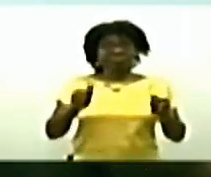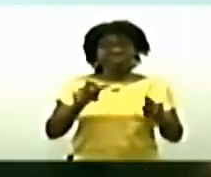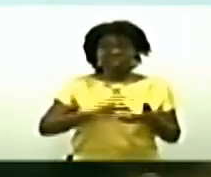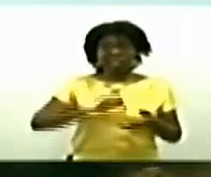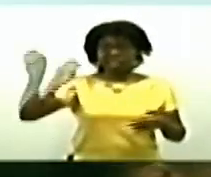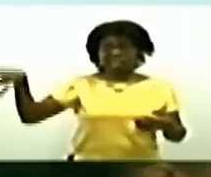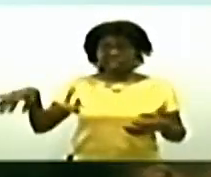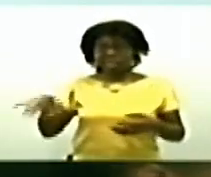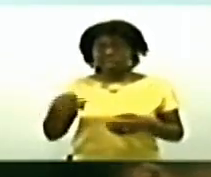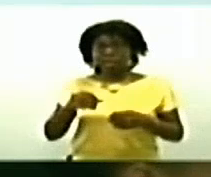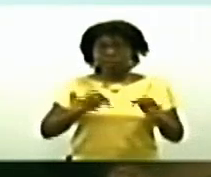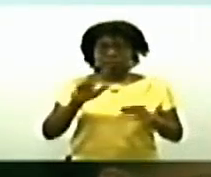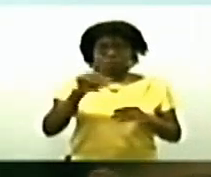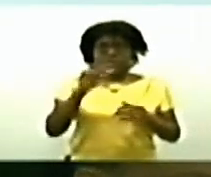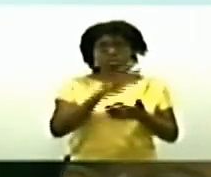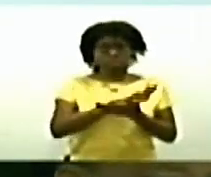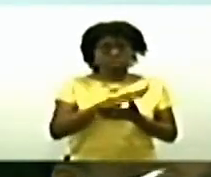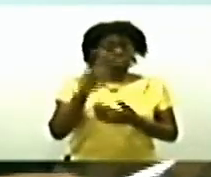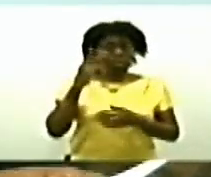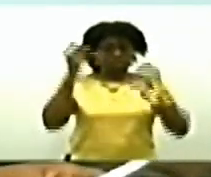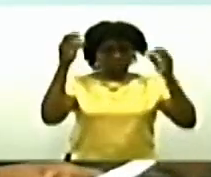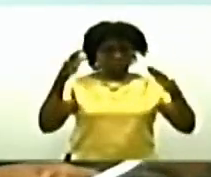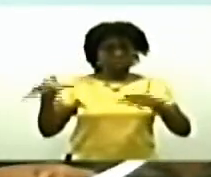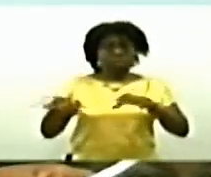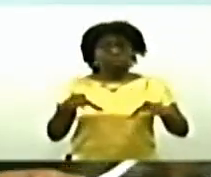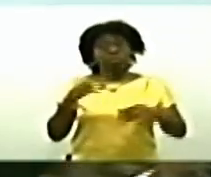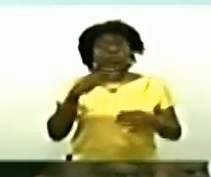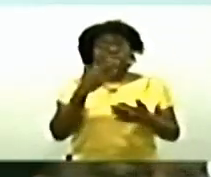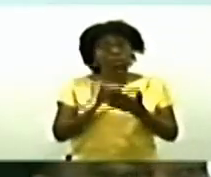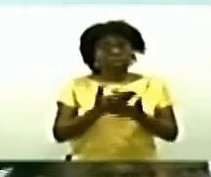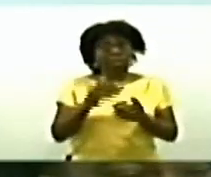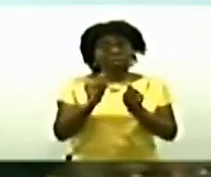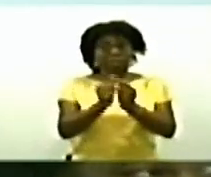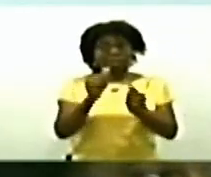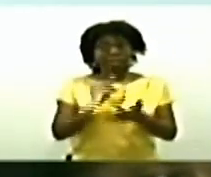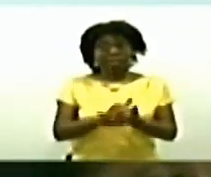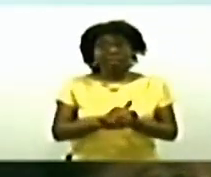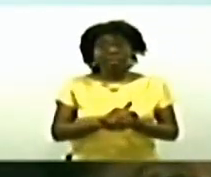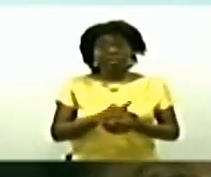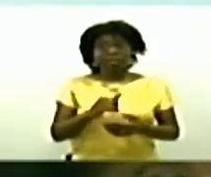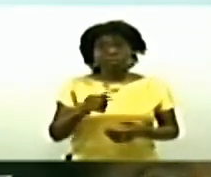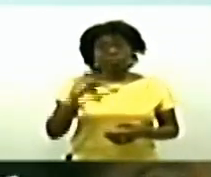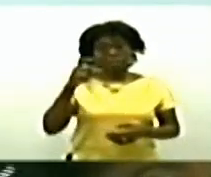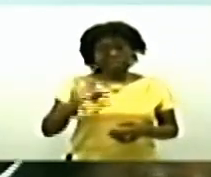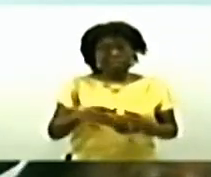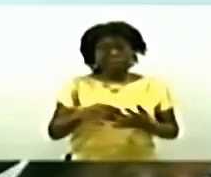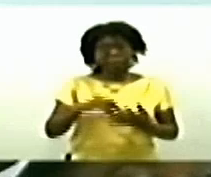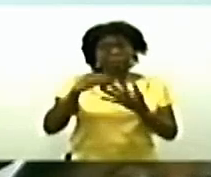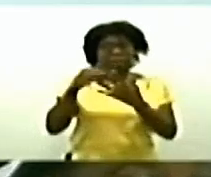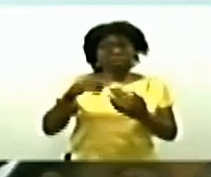with that. We need wardens, especially on carnival time.